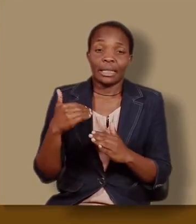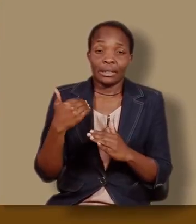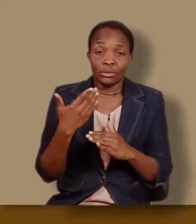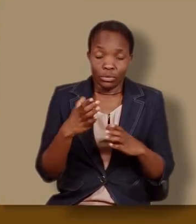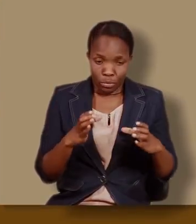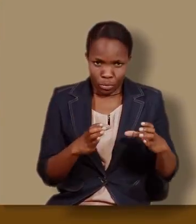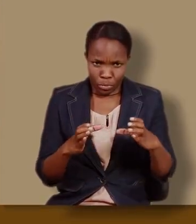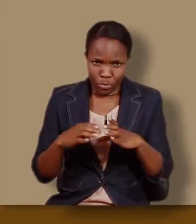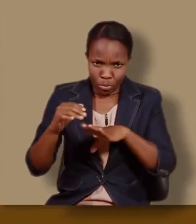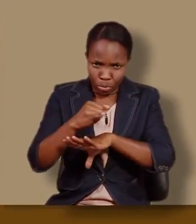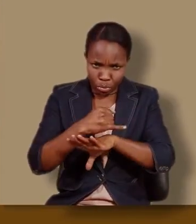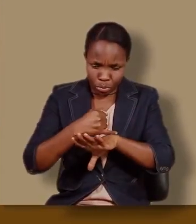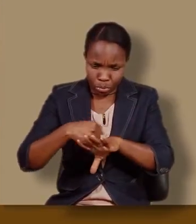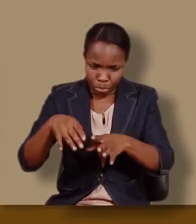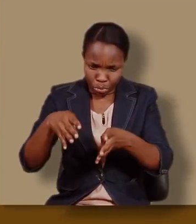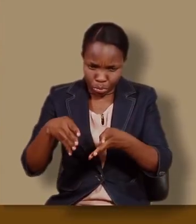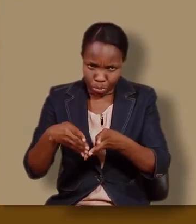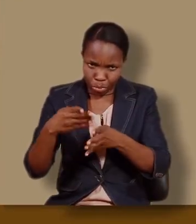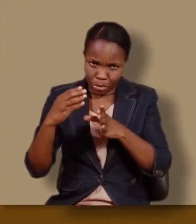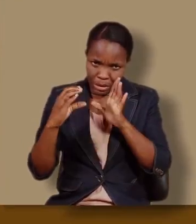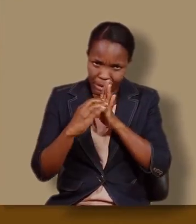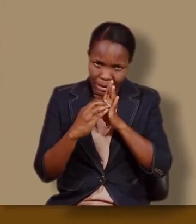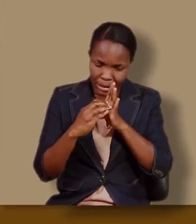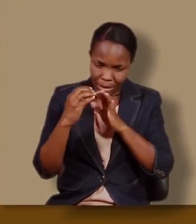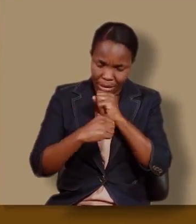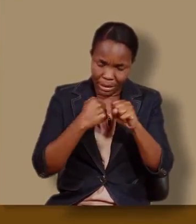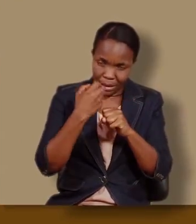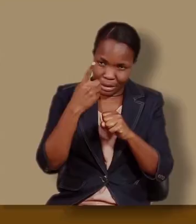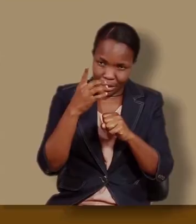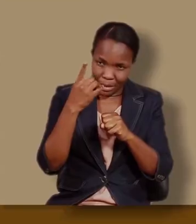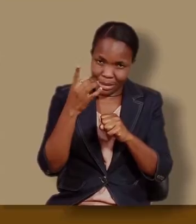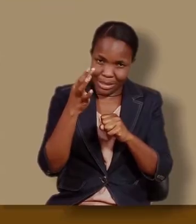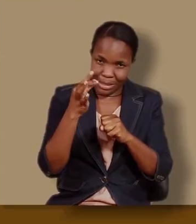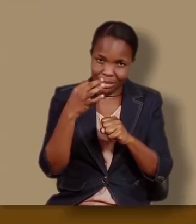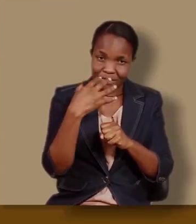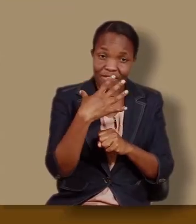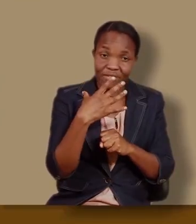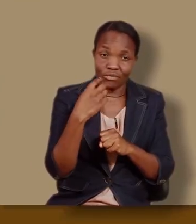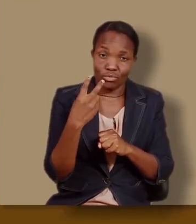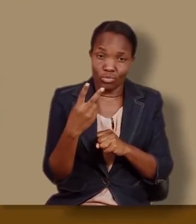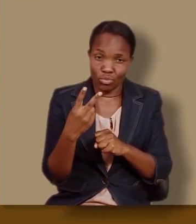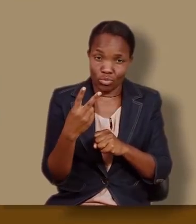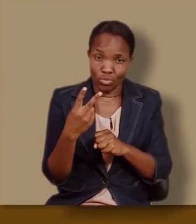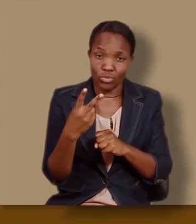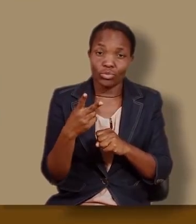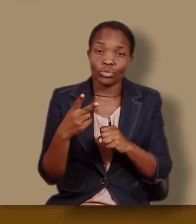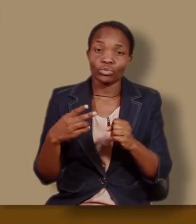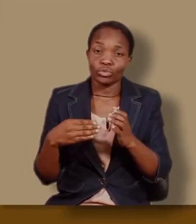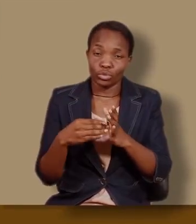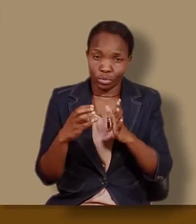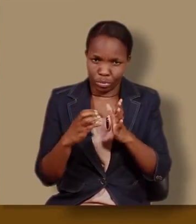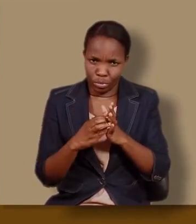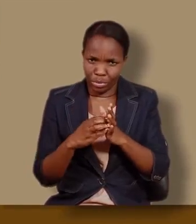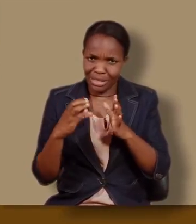that came to be considered as the core of apartheid in South Africa. The act marked off areas of land